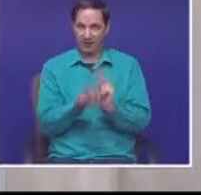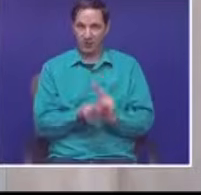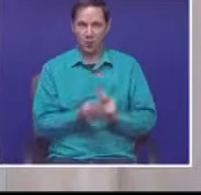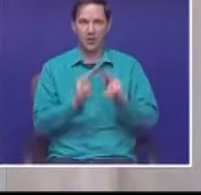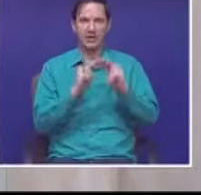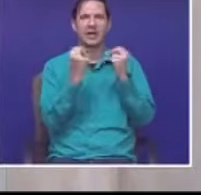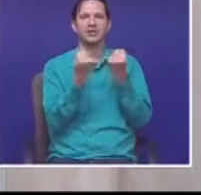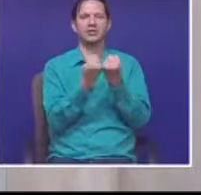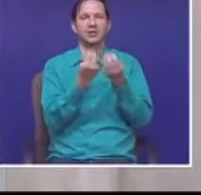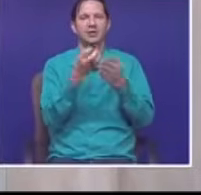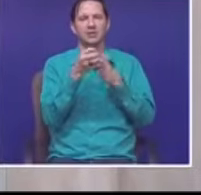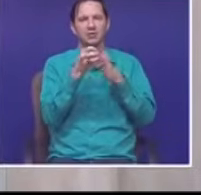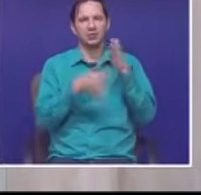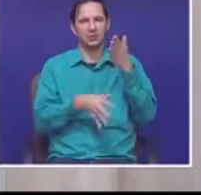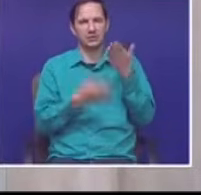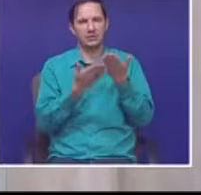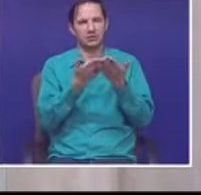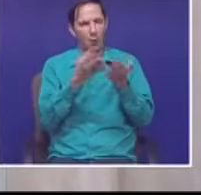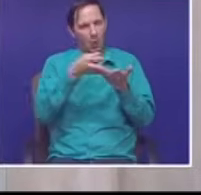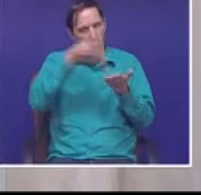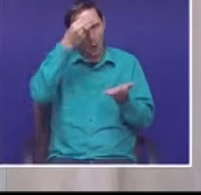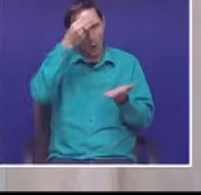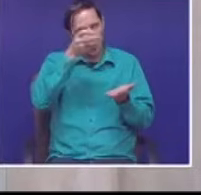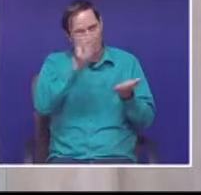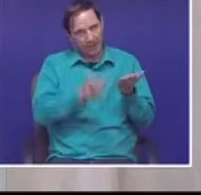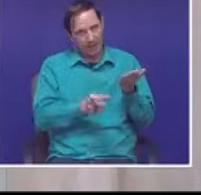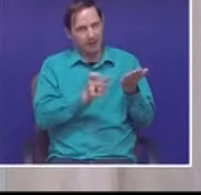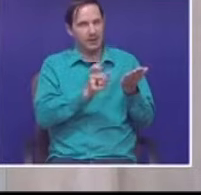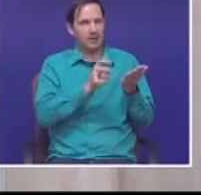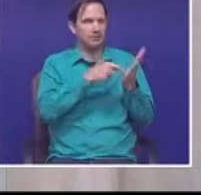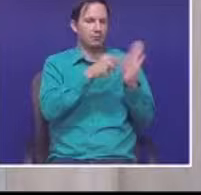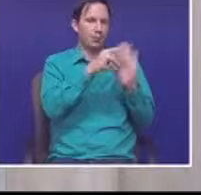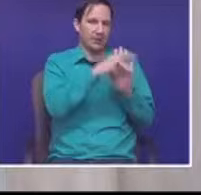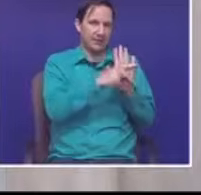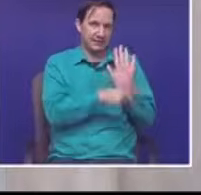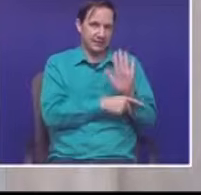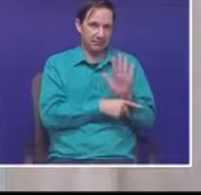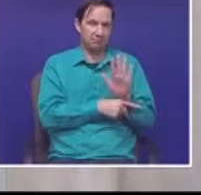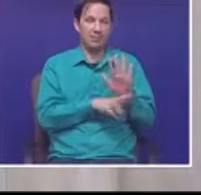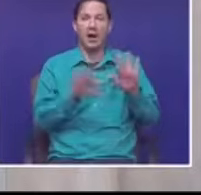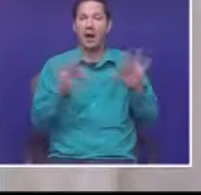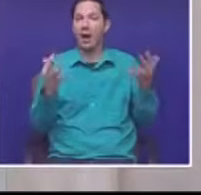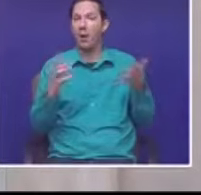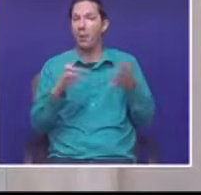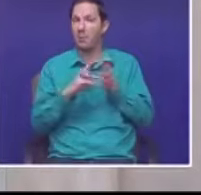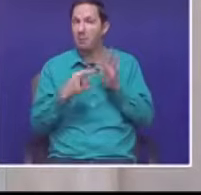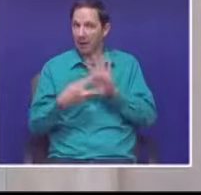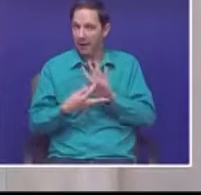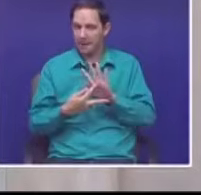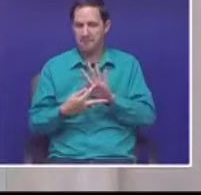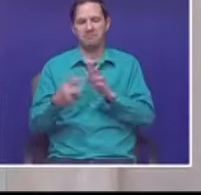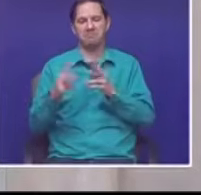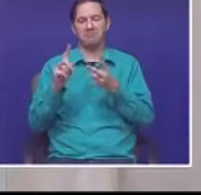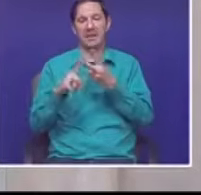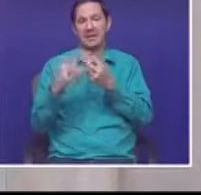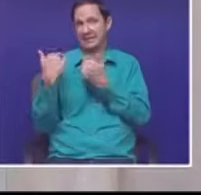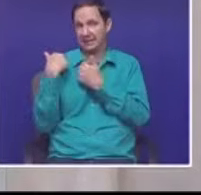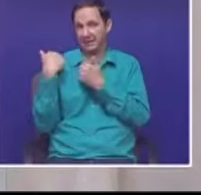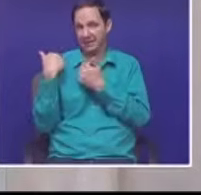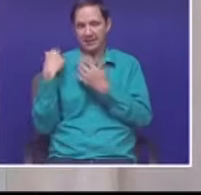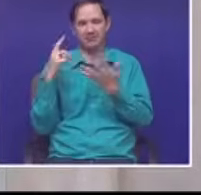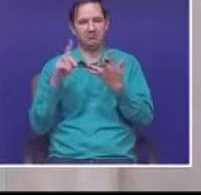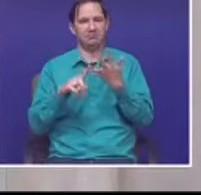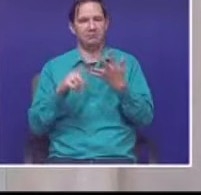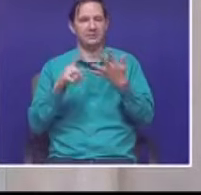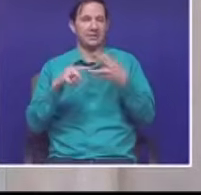Policy. That review is aimed at strengthening key areas such as planning, safety, security,